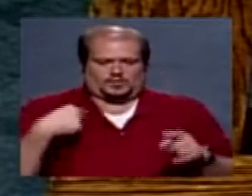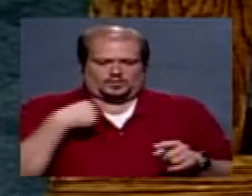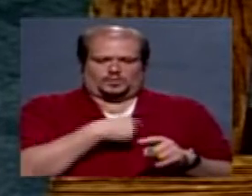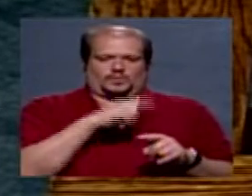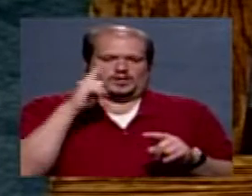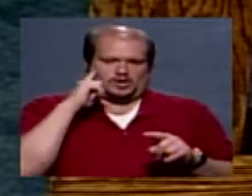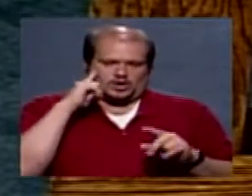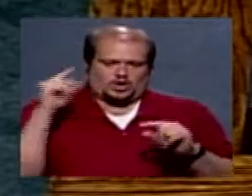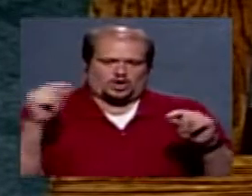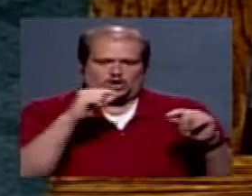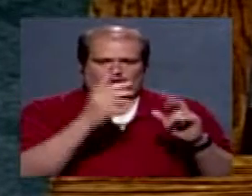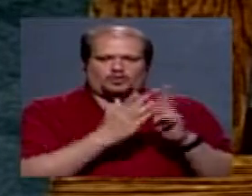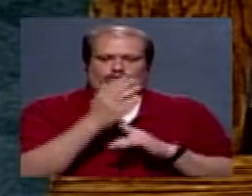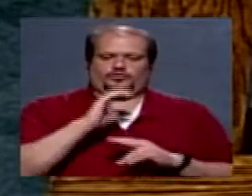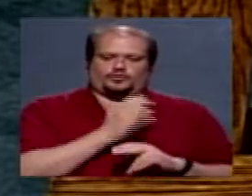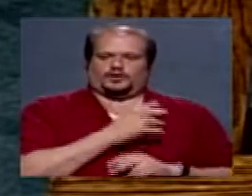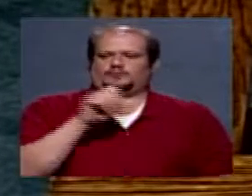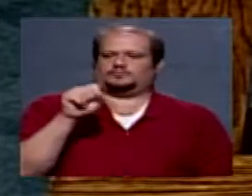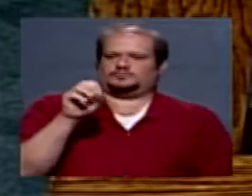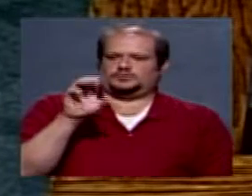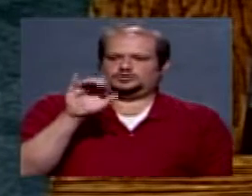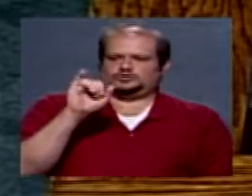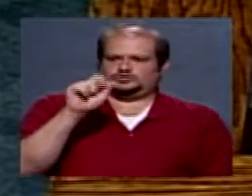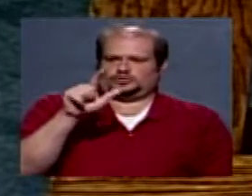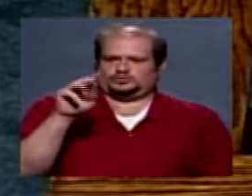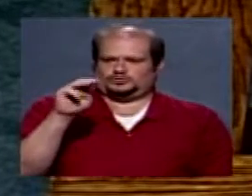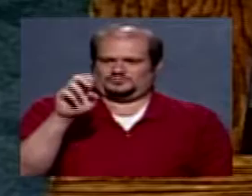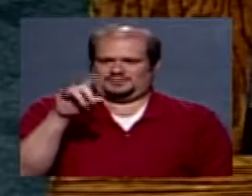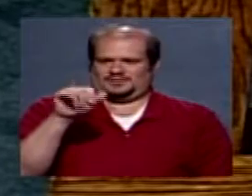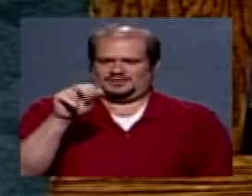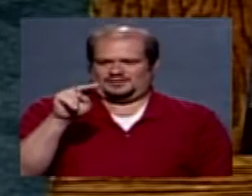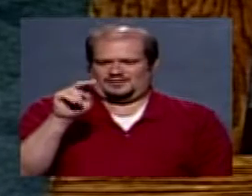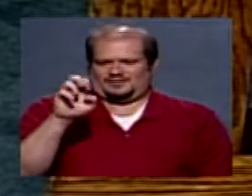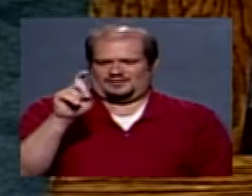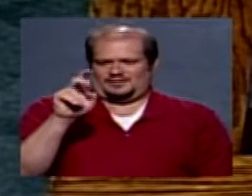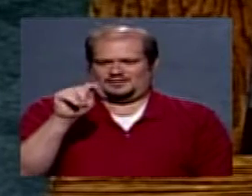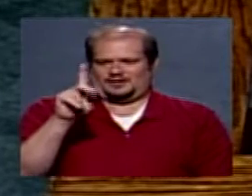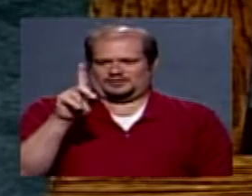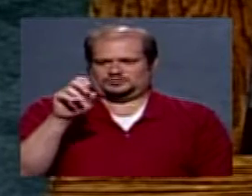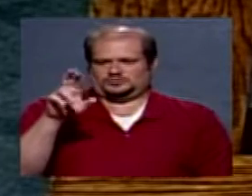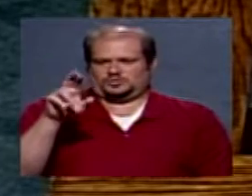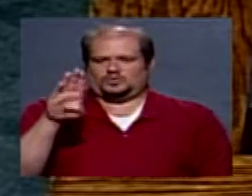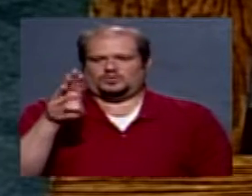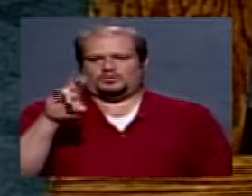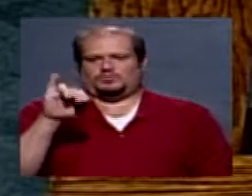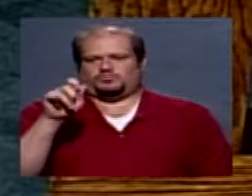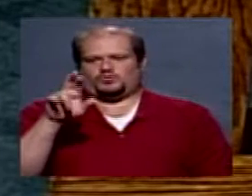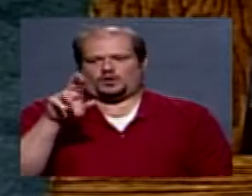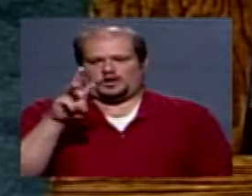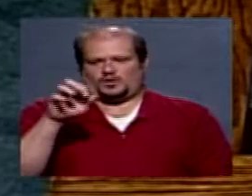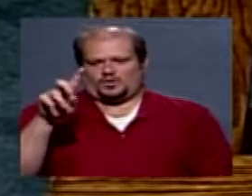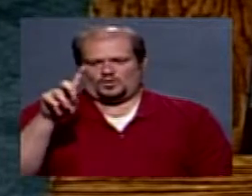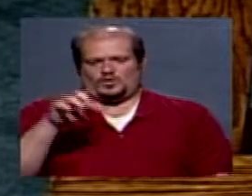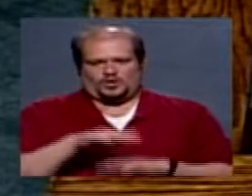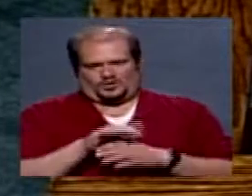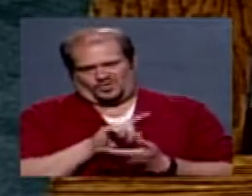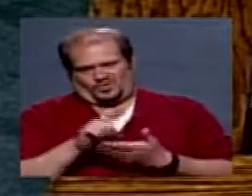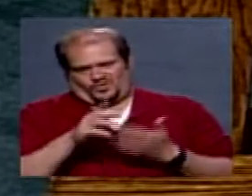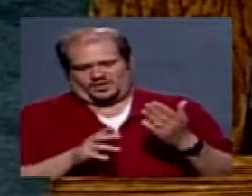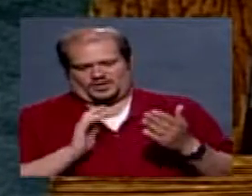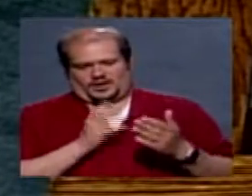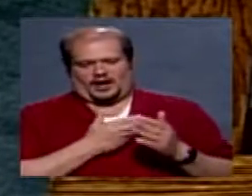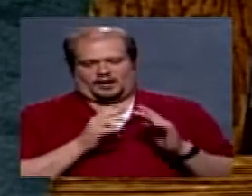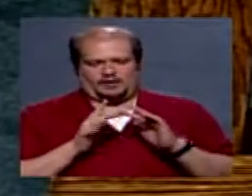the project through our social media site, Nextdoor Briarwood, on the weekend. So a lot of our neighborhood is